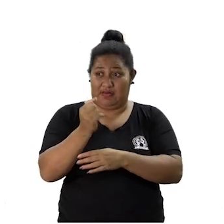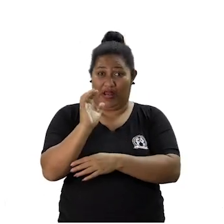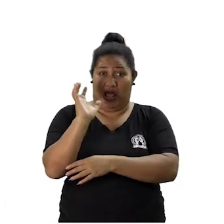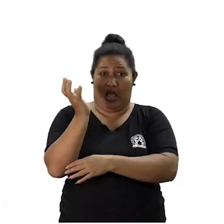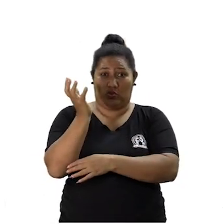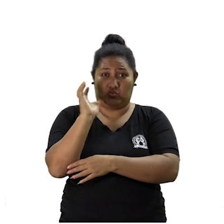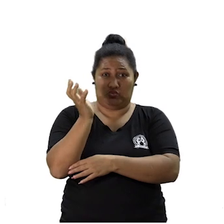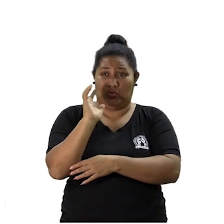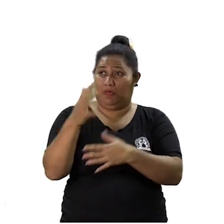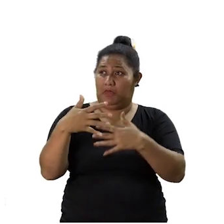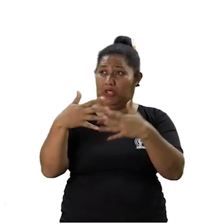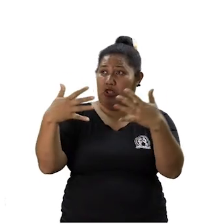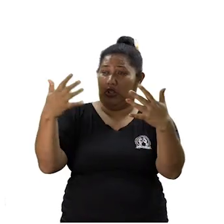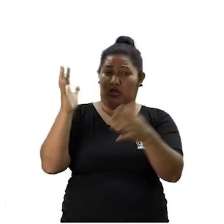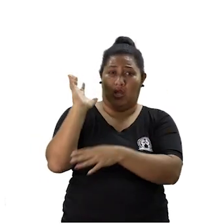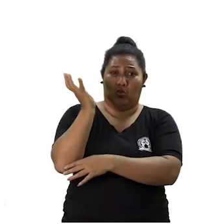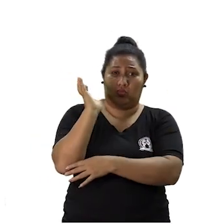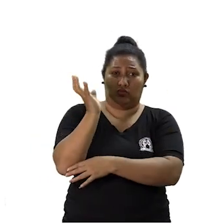titele.